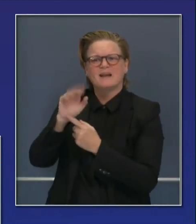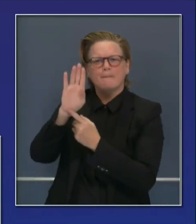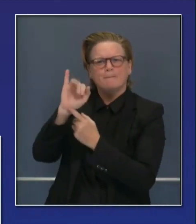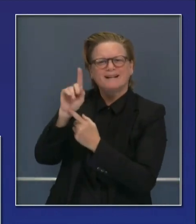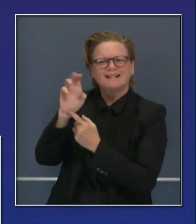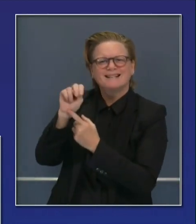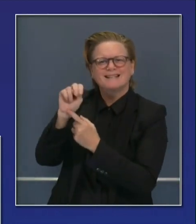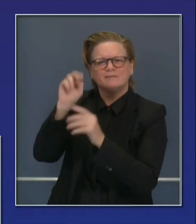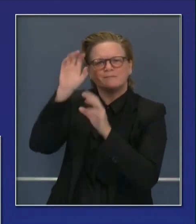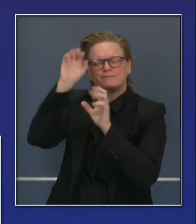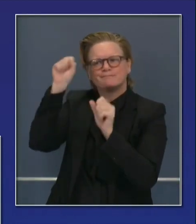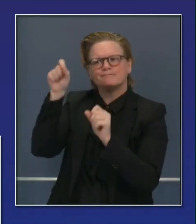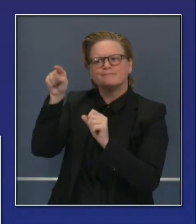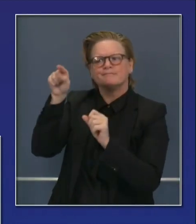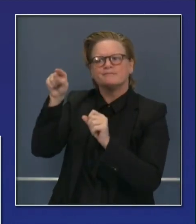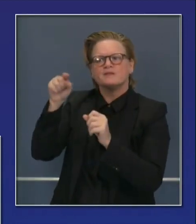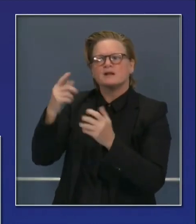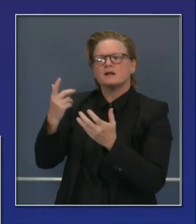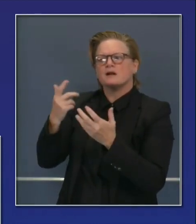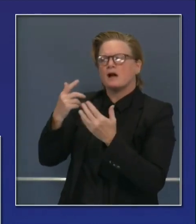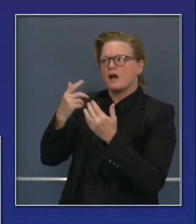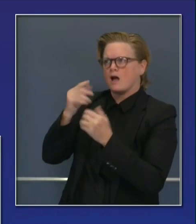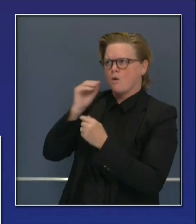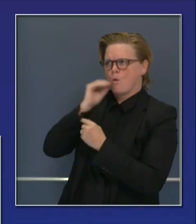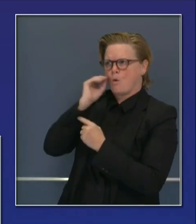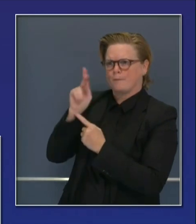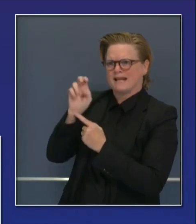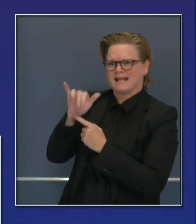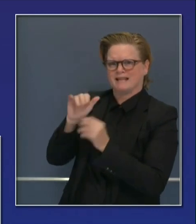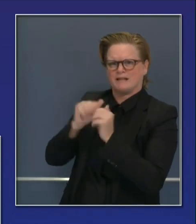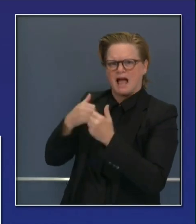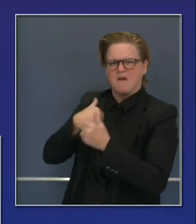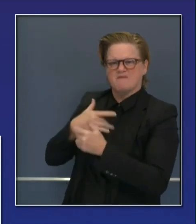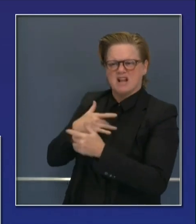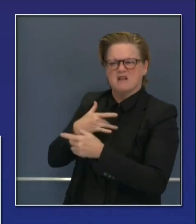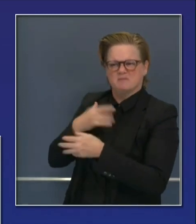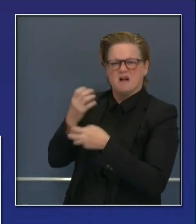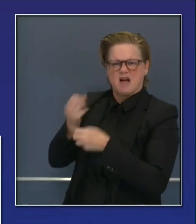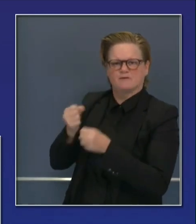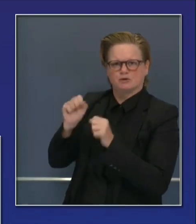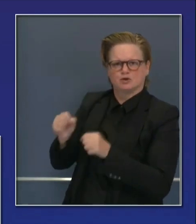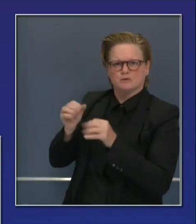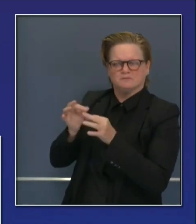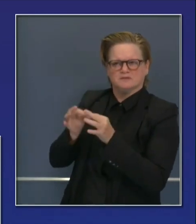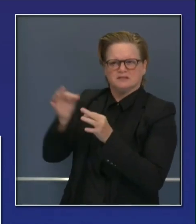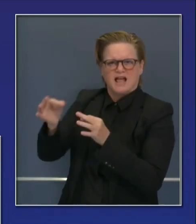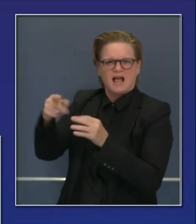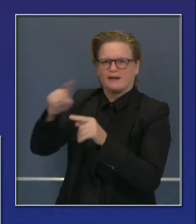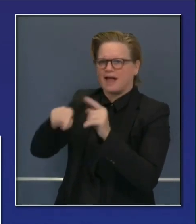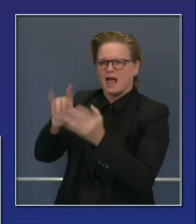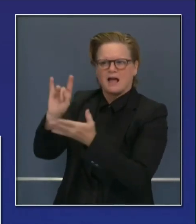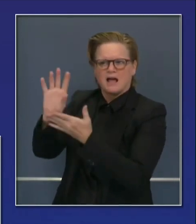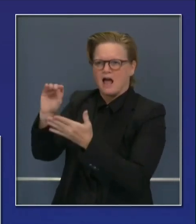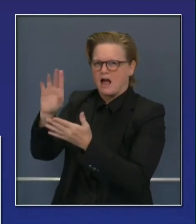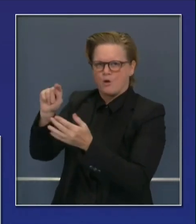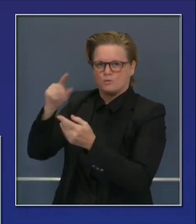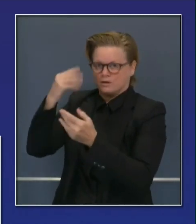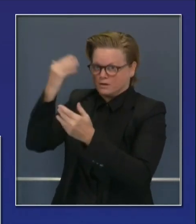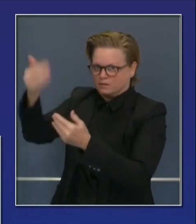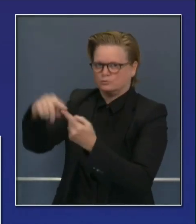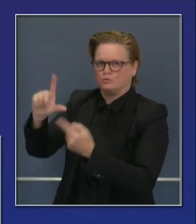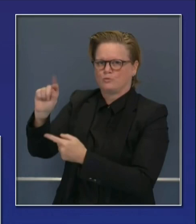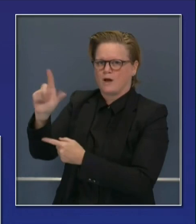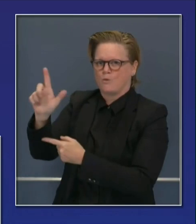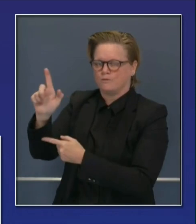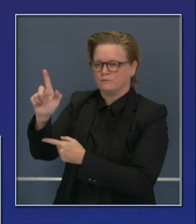Key model and feeling confident that it will extend beyond the end of this calendar year. We also have been doing a